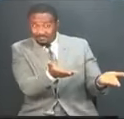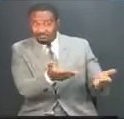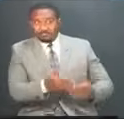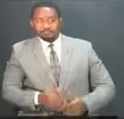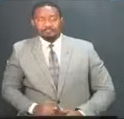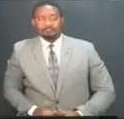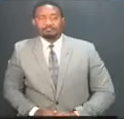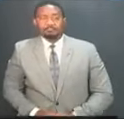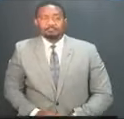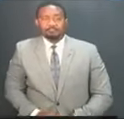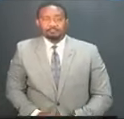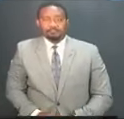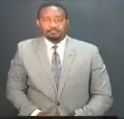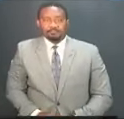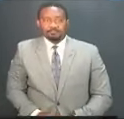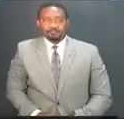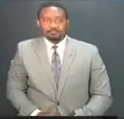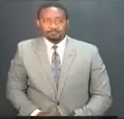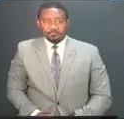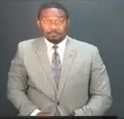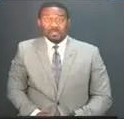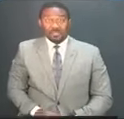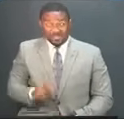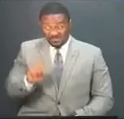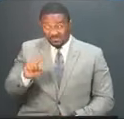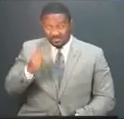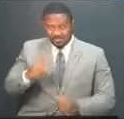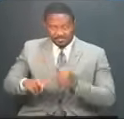the first Deputy Speaker